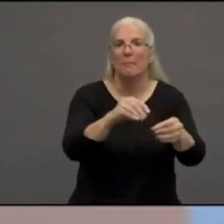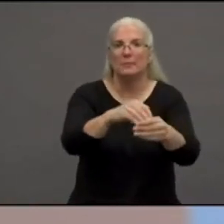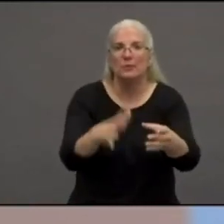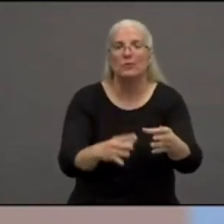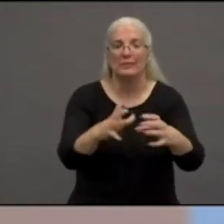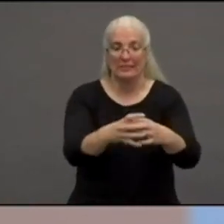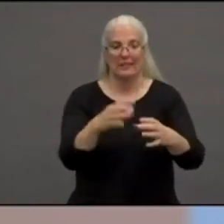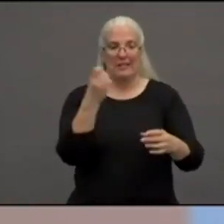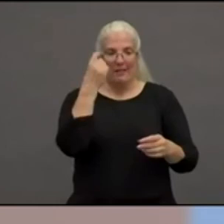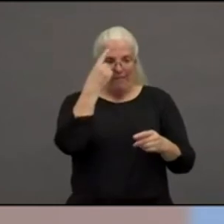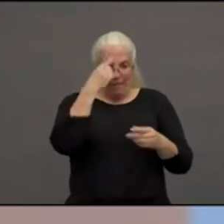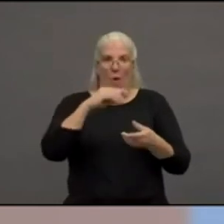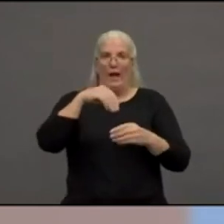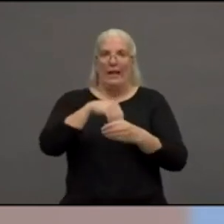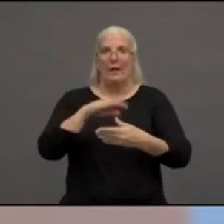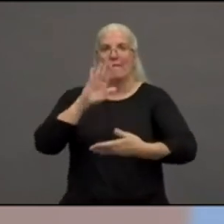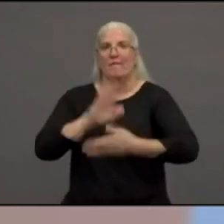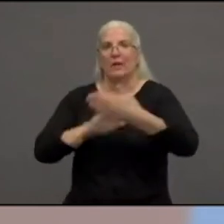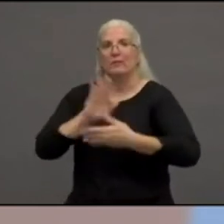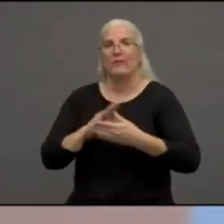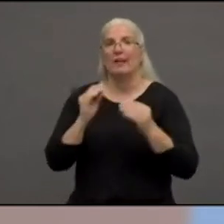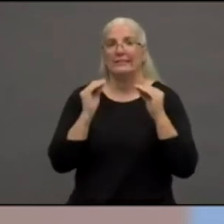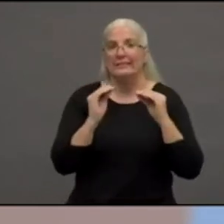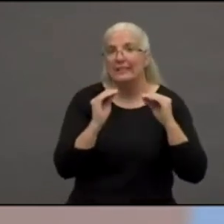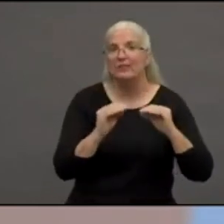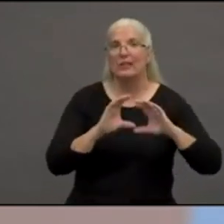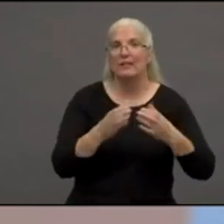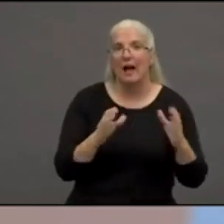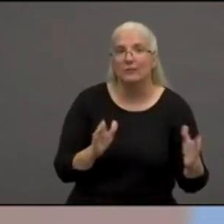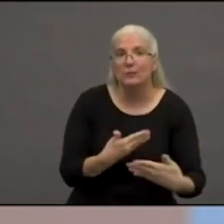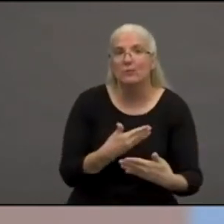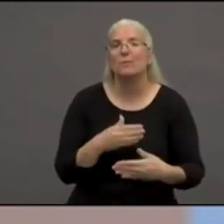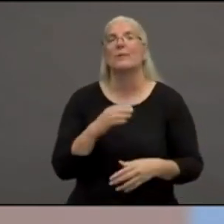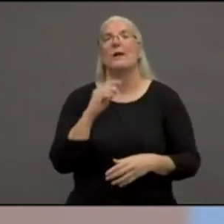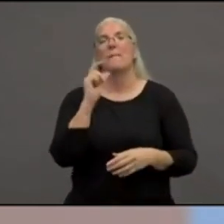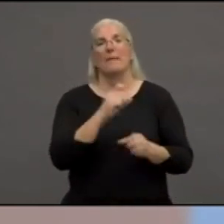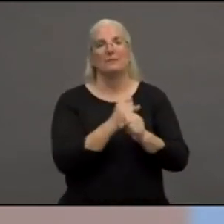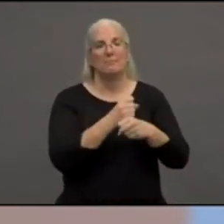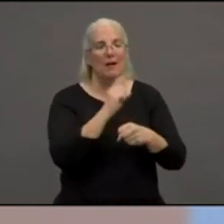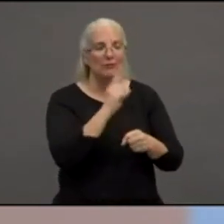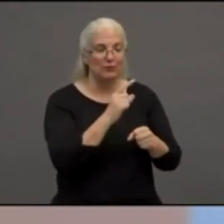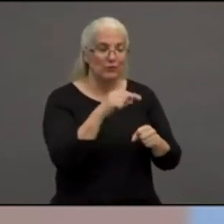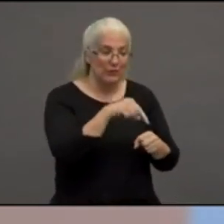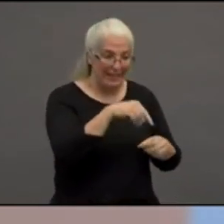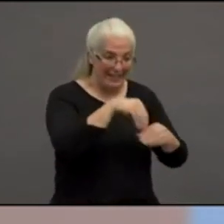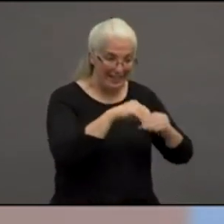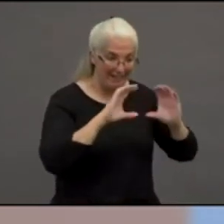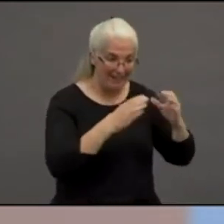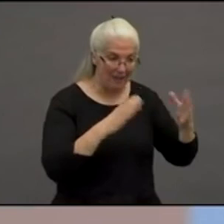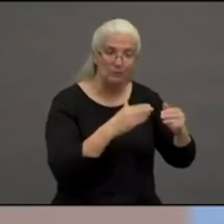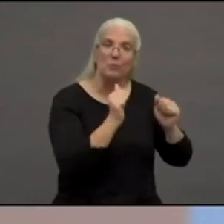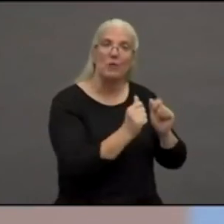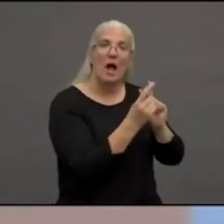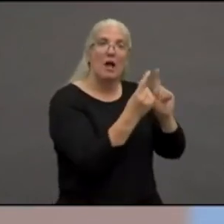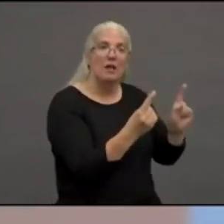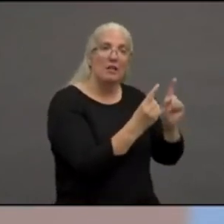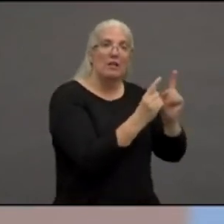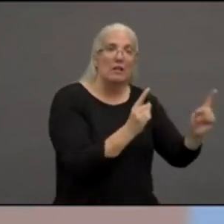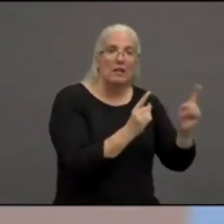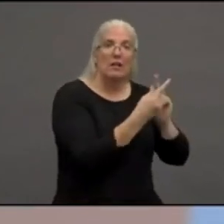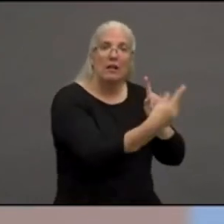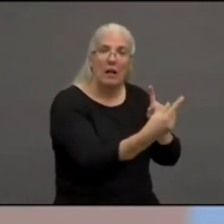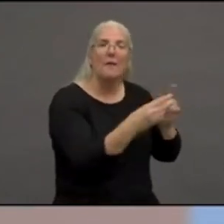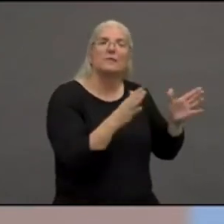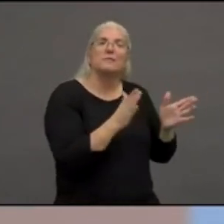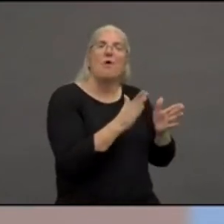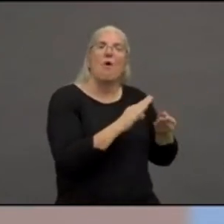instruction. It would allow the school to support instruction while maintaining social distancing from larger groups of students. So those students could